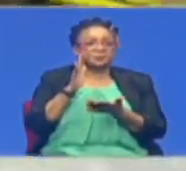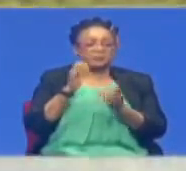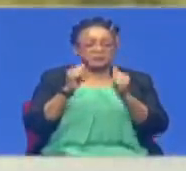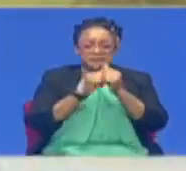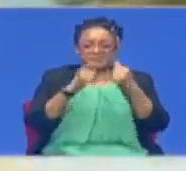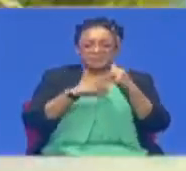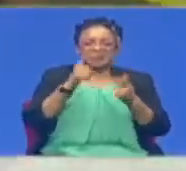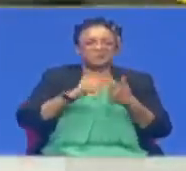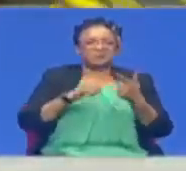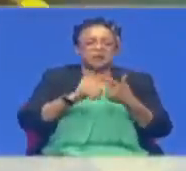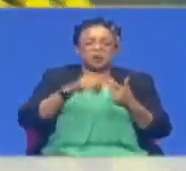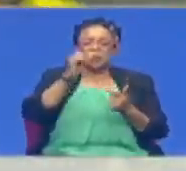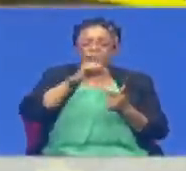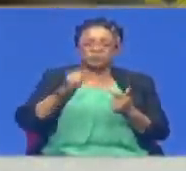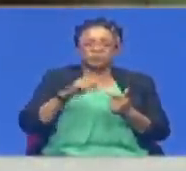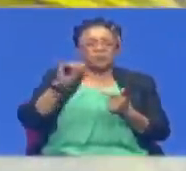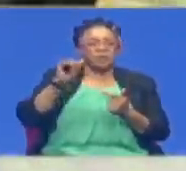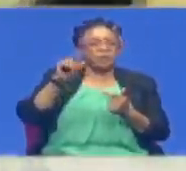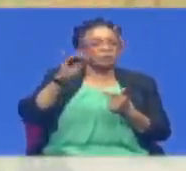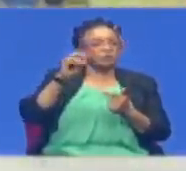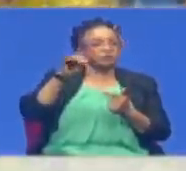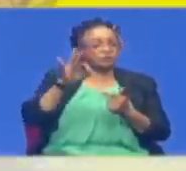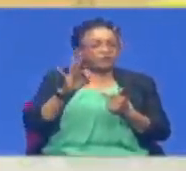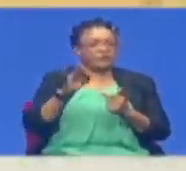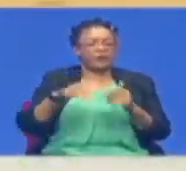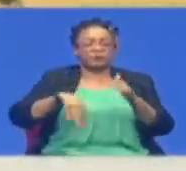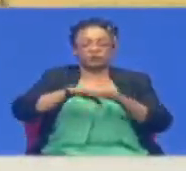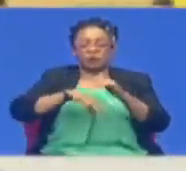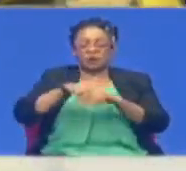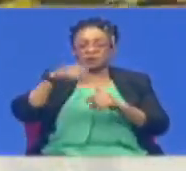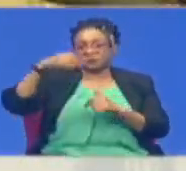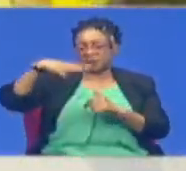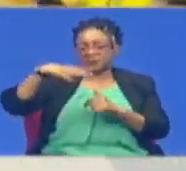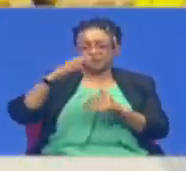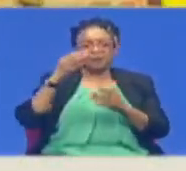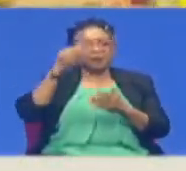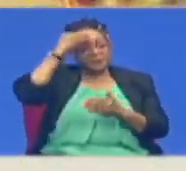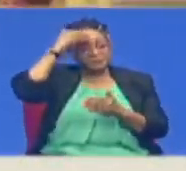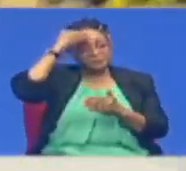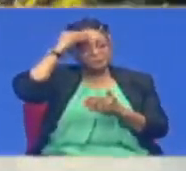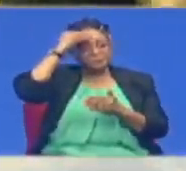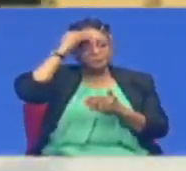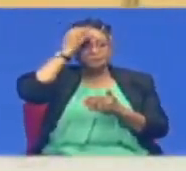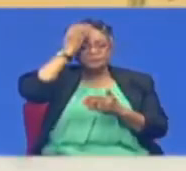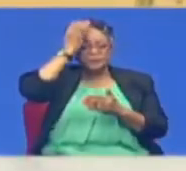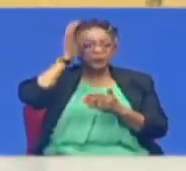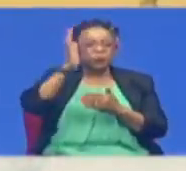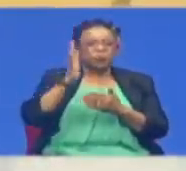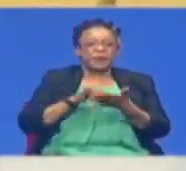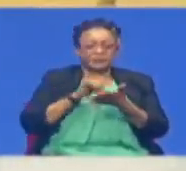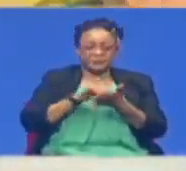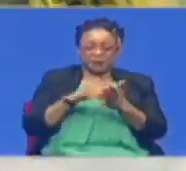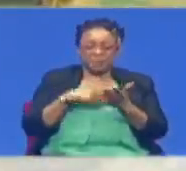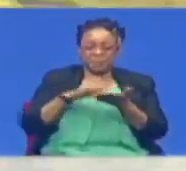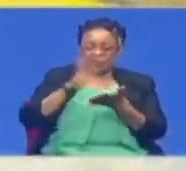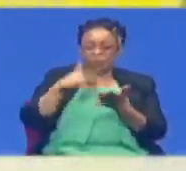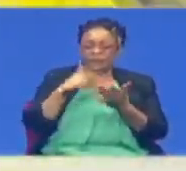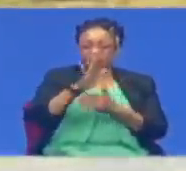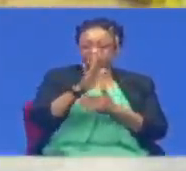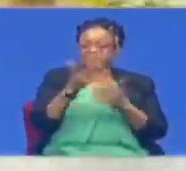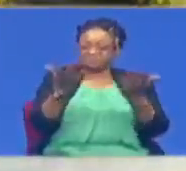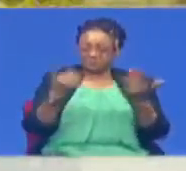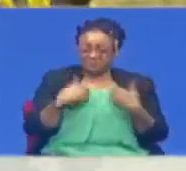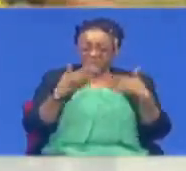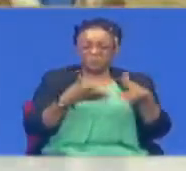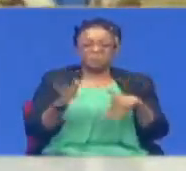16-year-old Yusuf Mohammed is a product of Soccer Star Academy. Through this platform, Yusuf and two of his teammates got an opportunity to